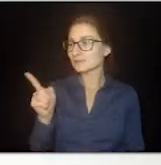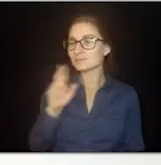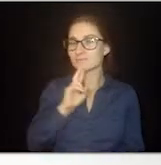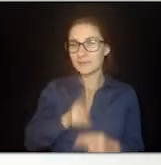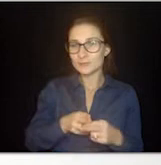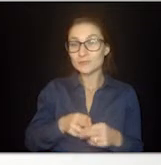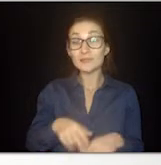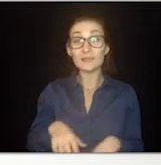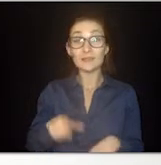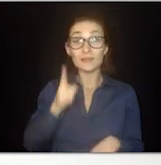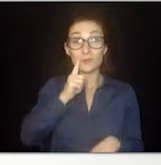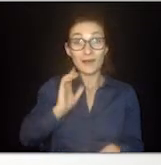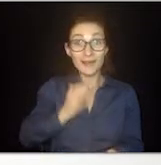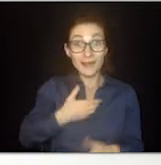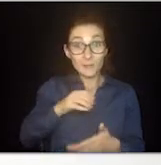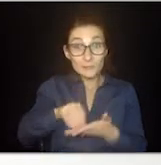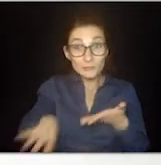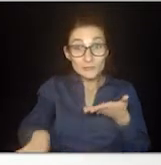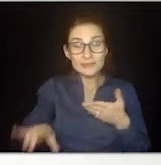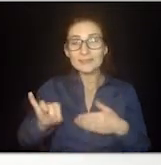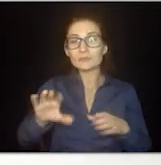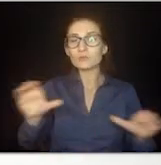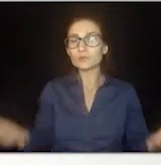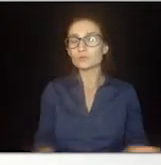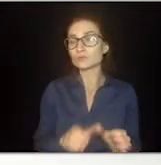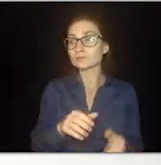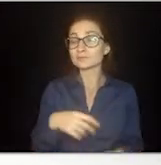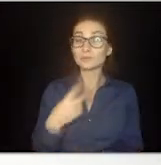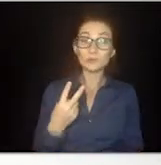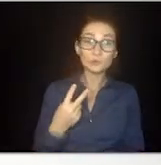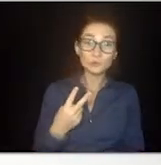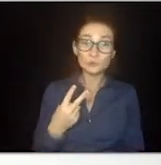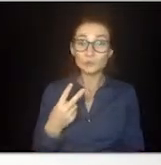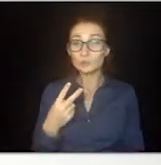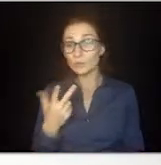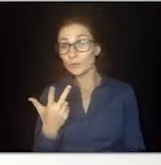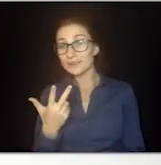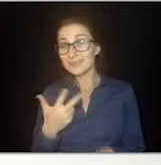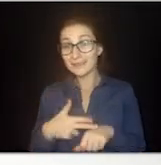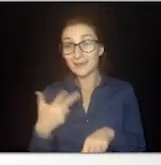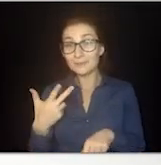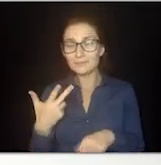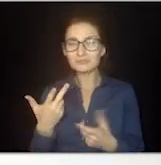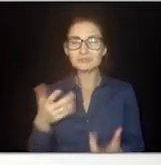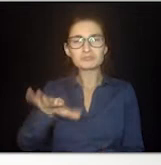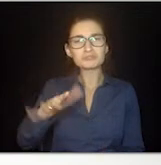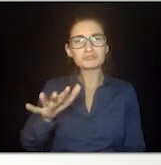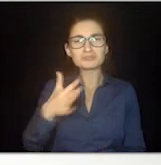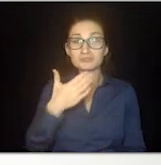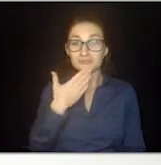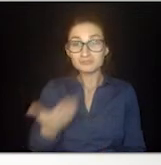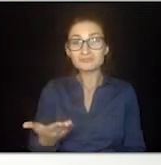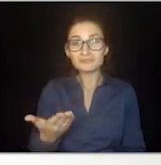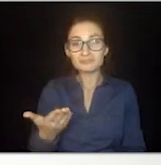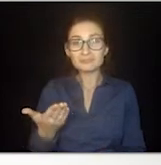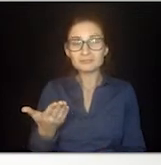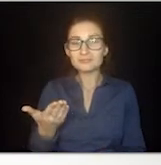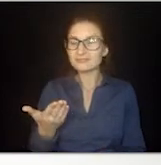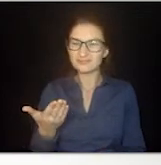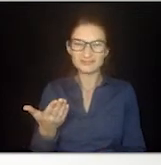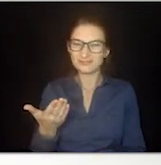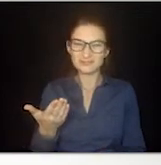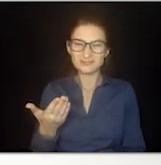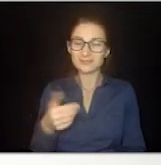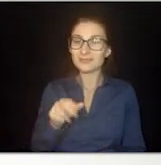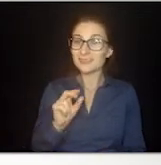kids, if somebody else, if we can do it 2 or 3 times, okay, then we're pretty good.